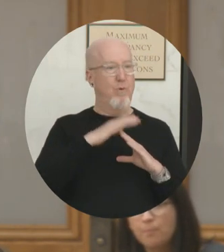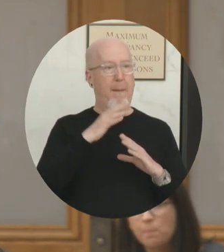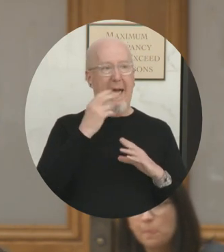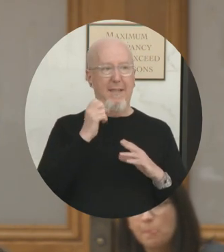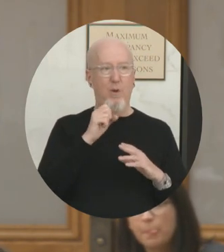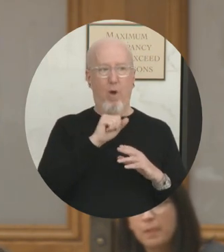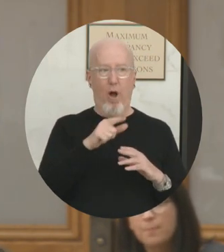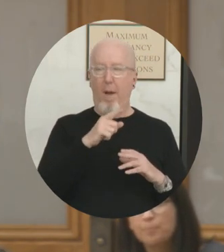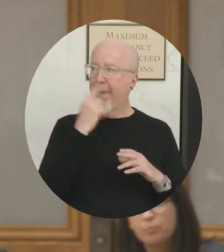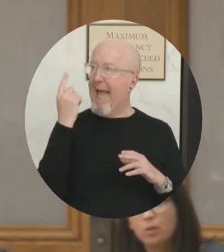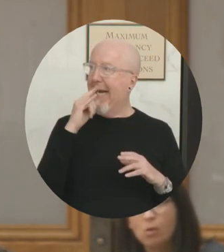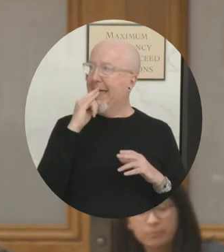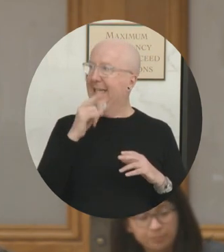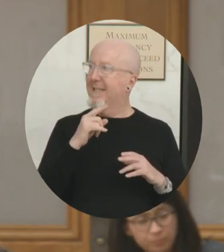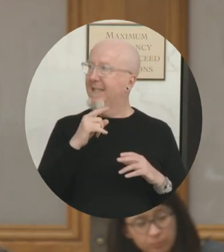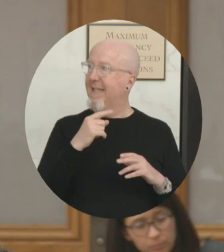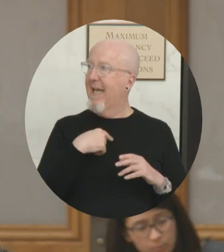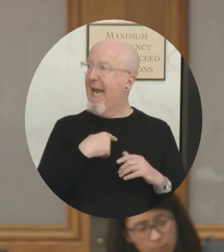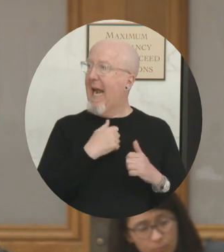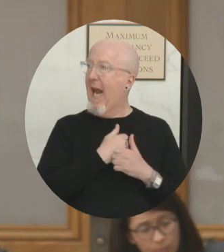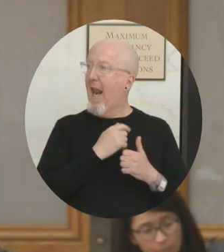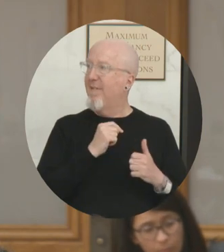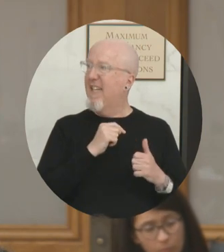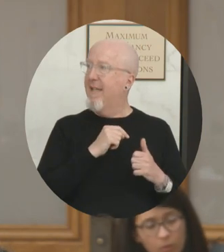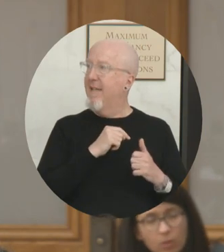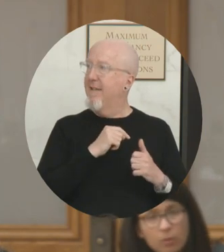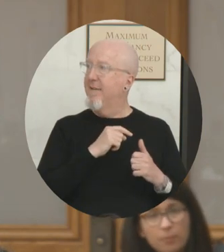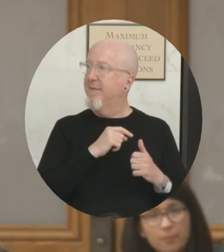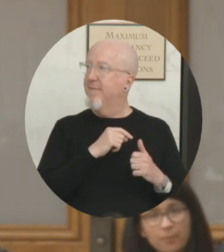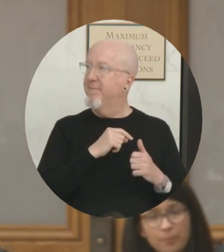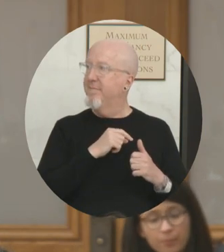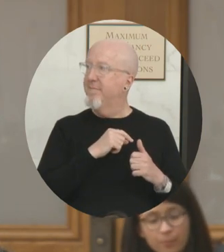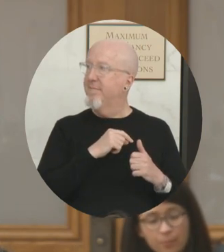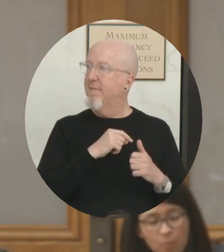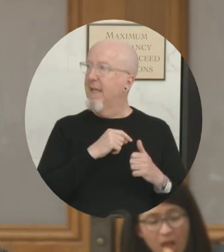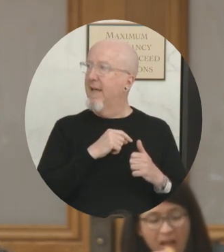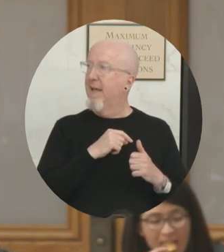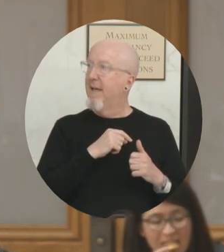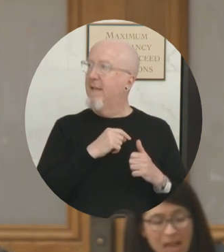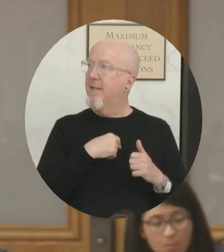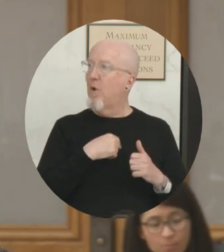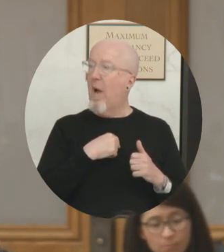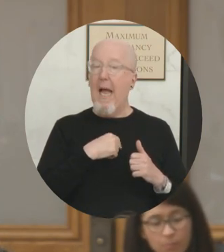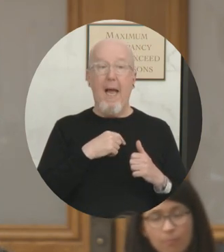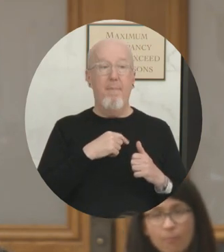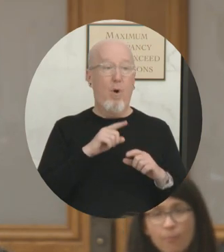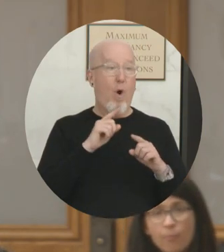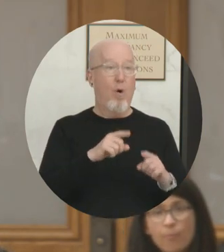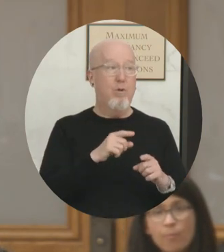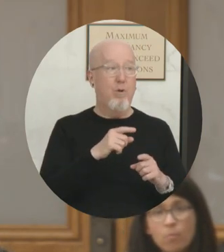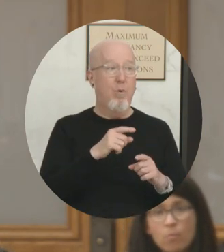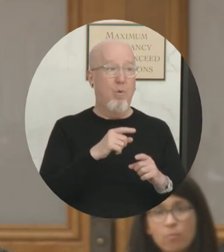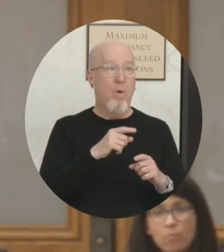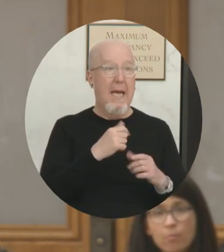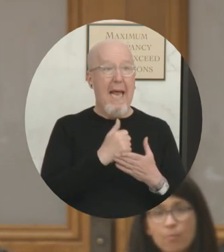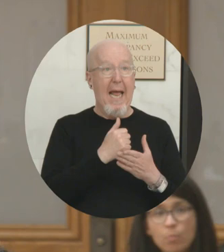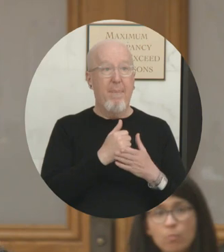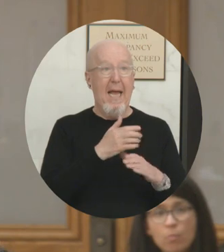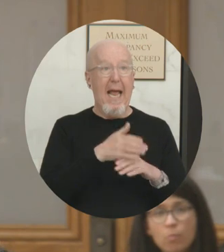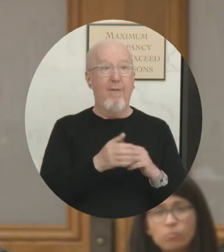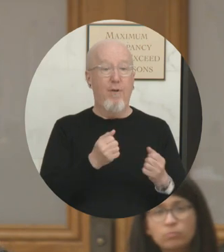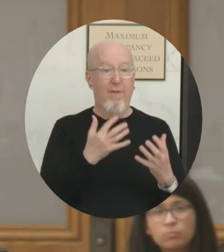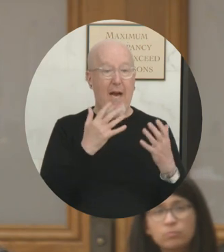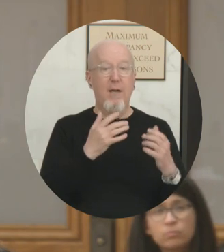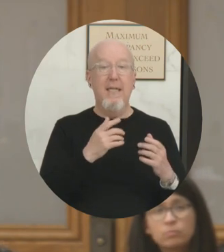I learned I really loved them. So when I respond to fires, sometimes they send me a Hunters